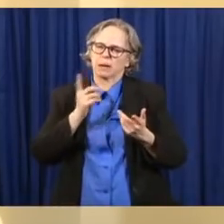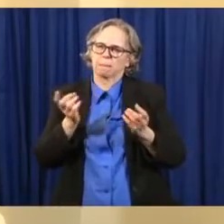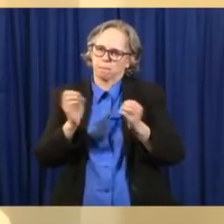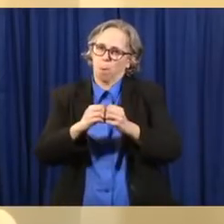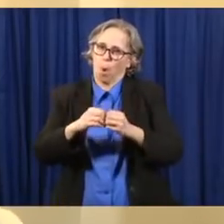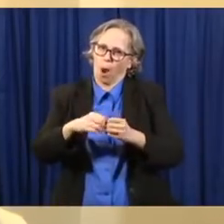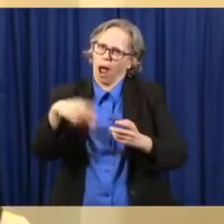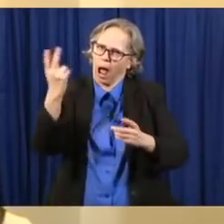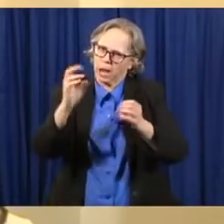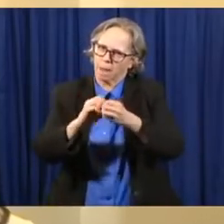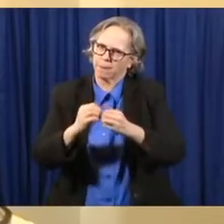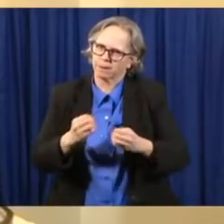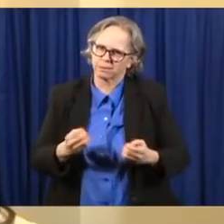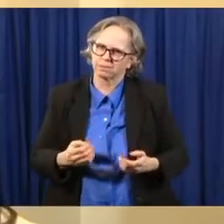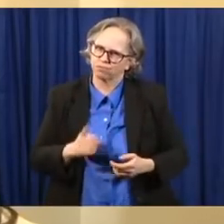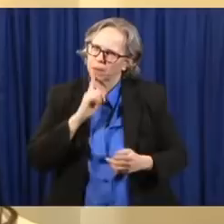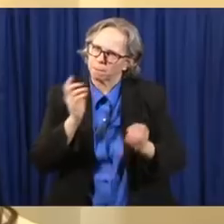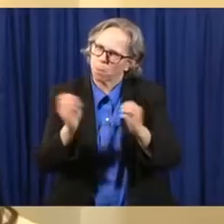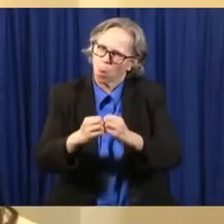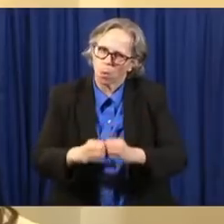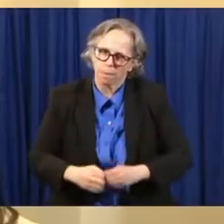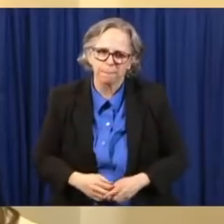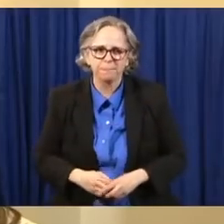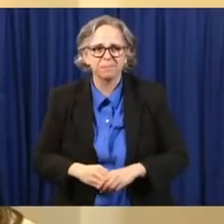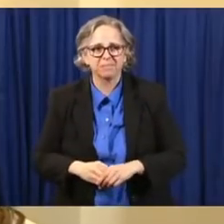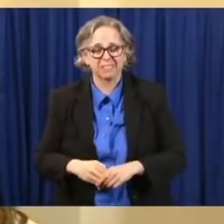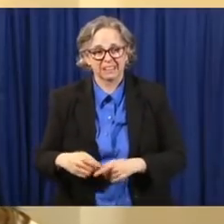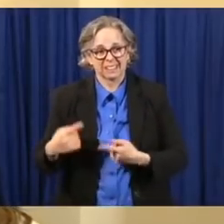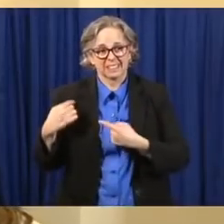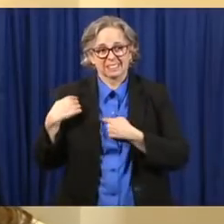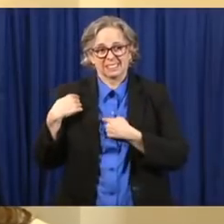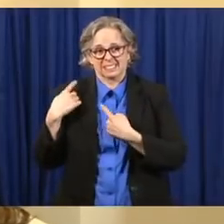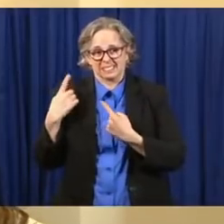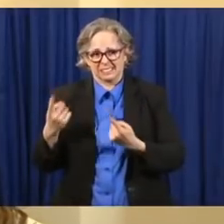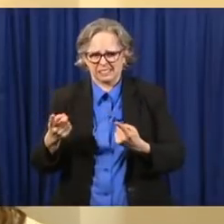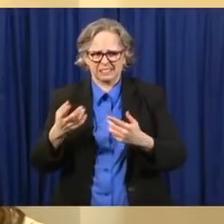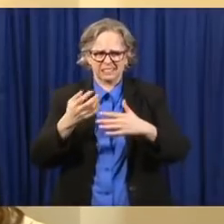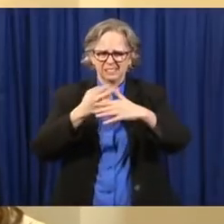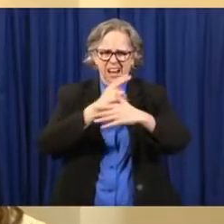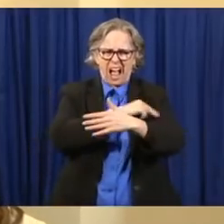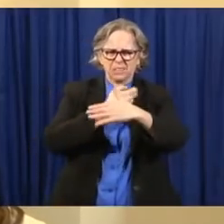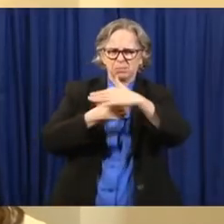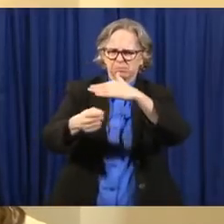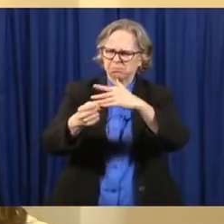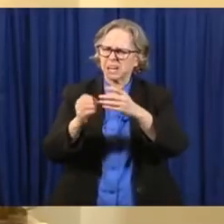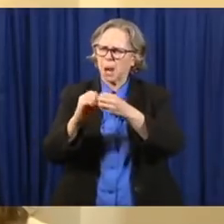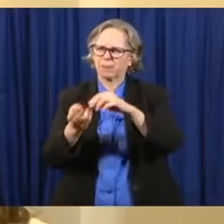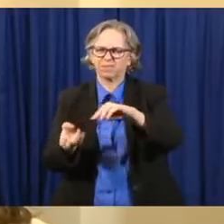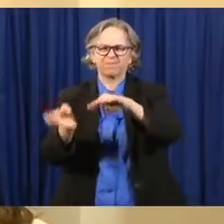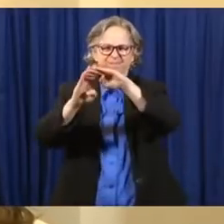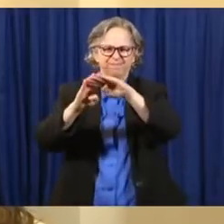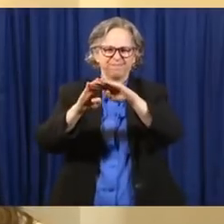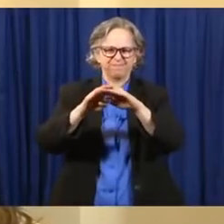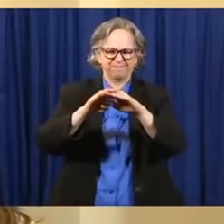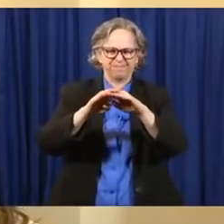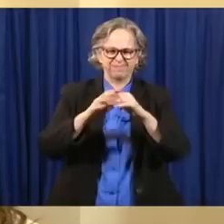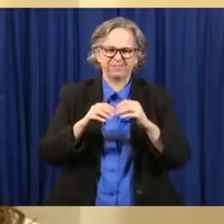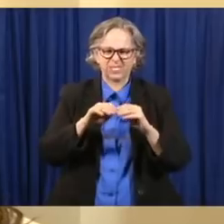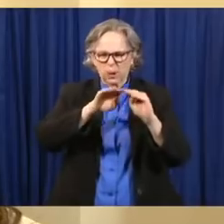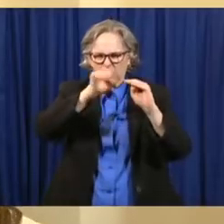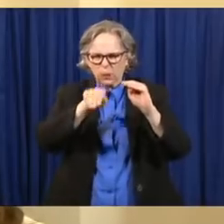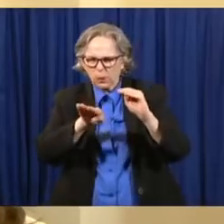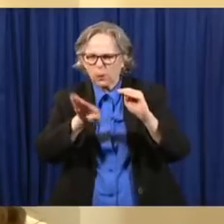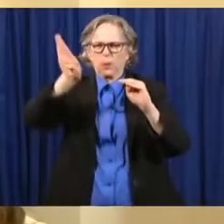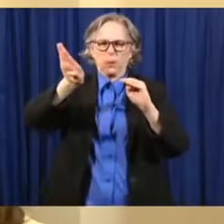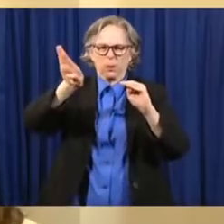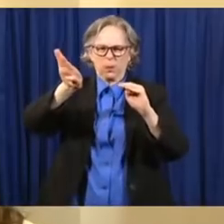lately, slightly in our hospitalization trends. I think a Monday ago, we had 902 admissions